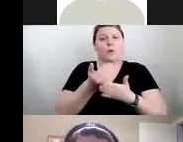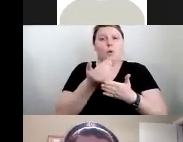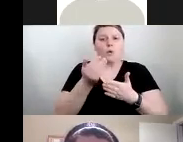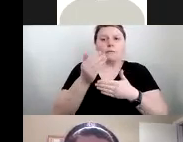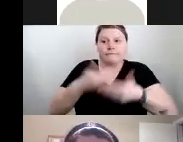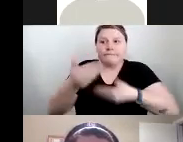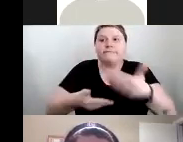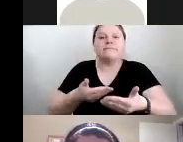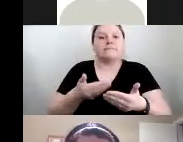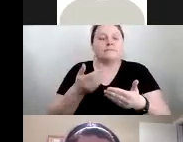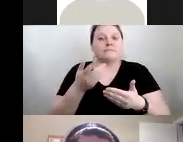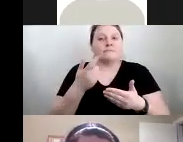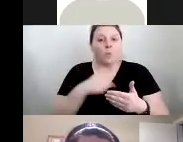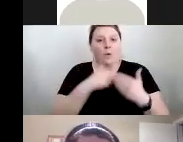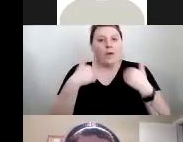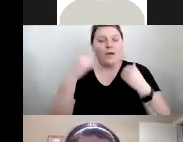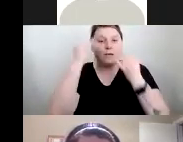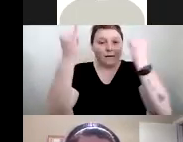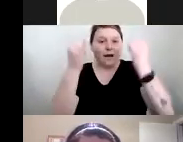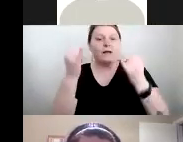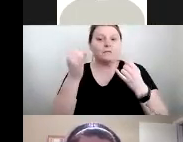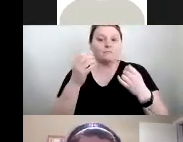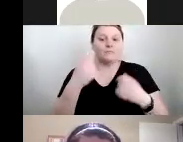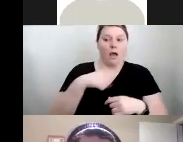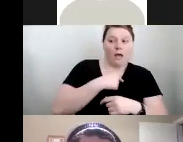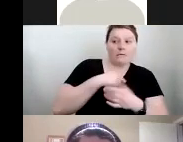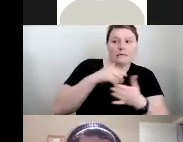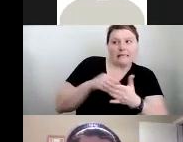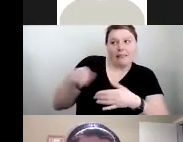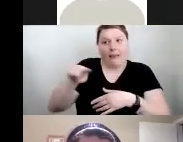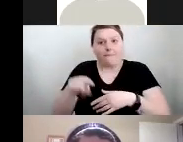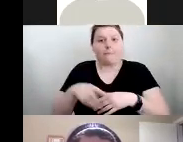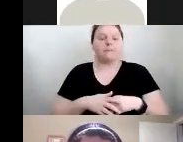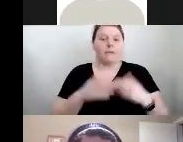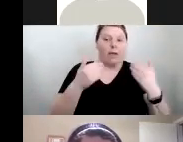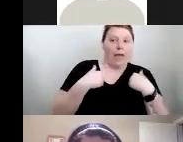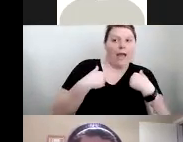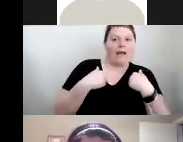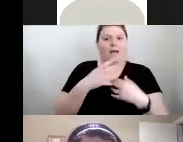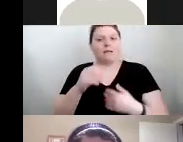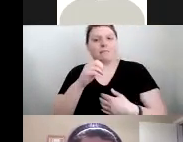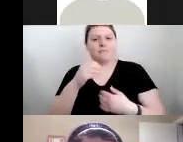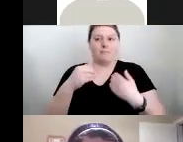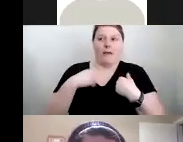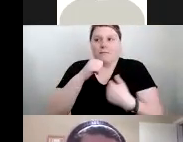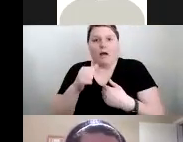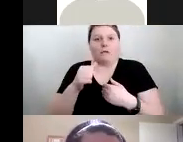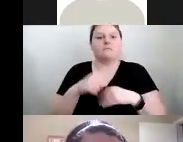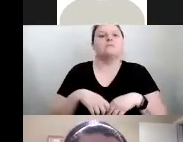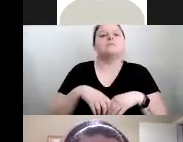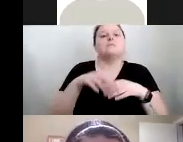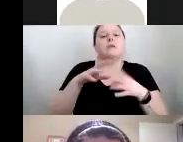them and have versus have nots mentality. The learner will be able to appraise global